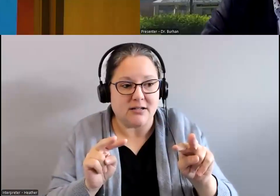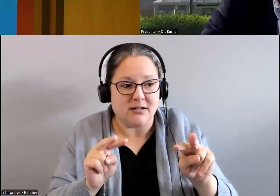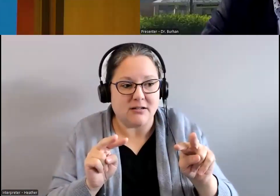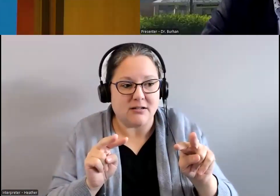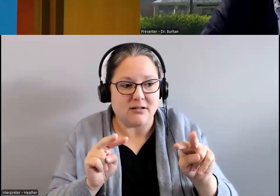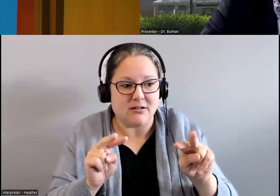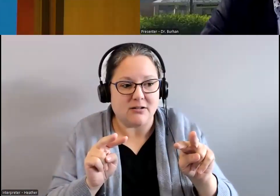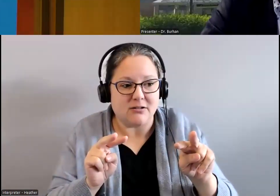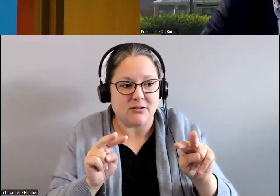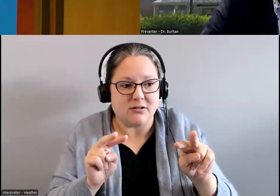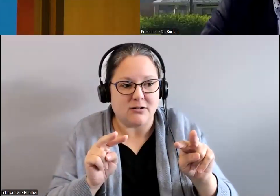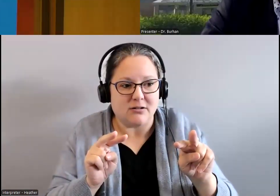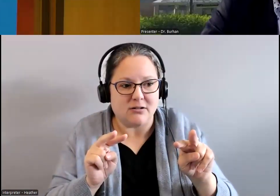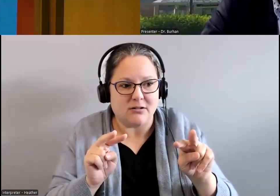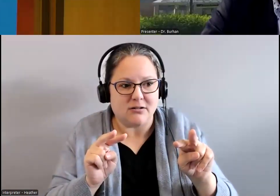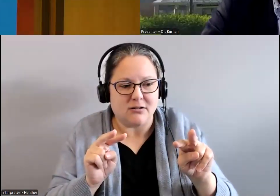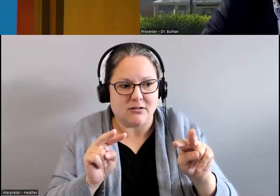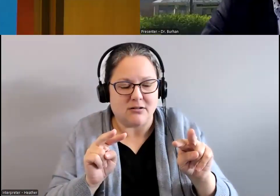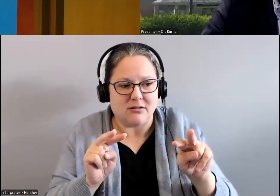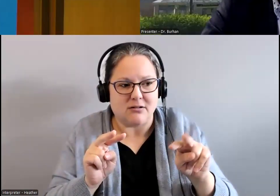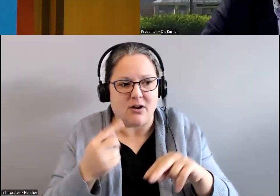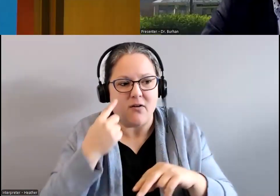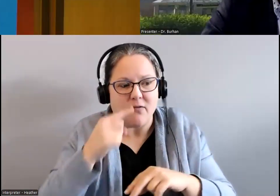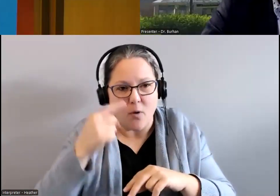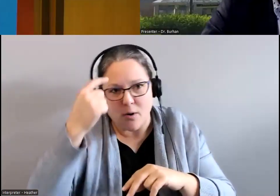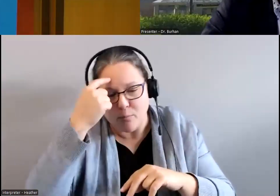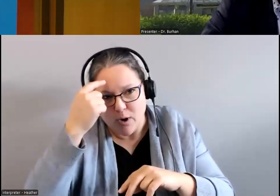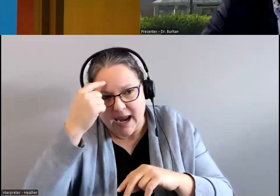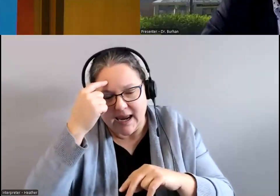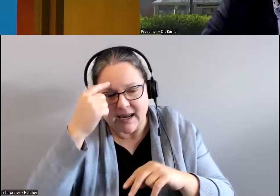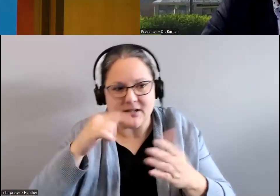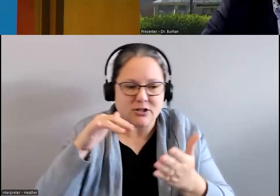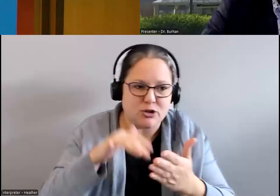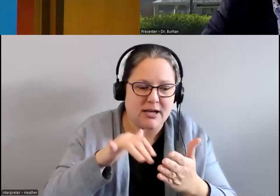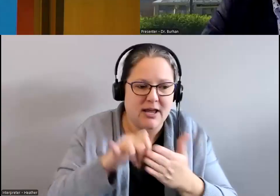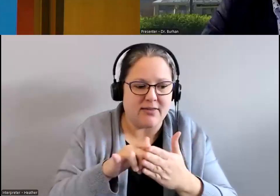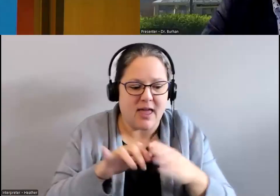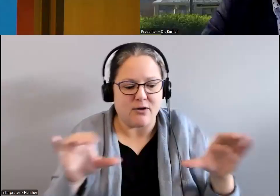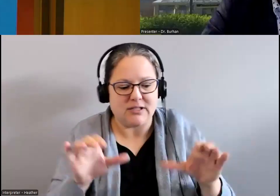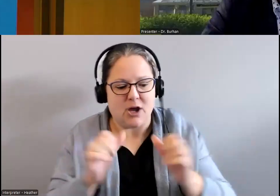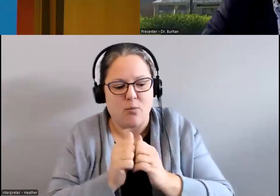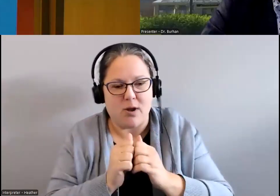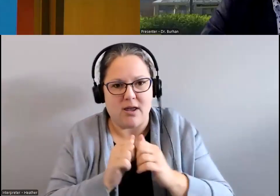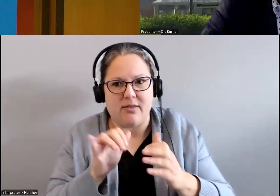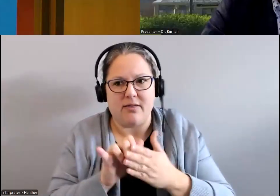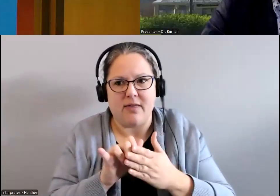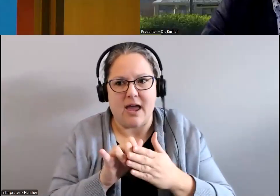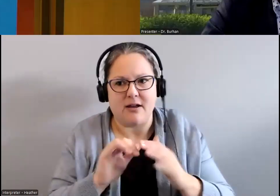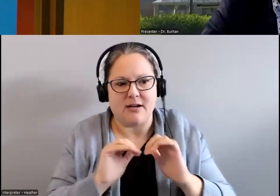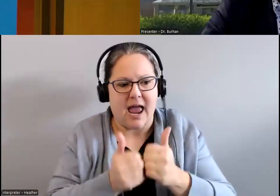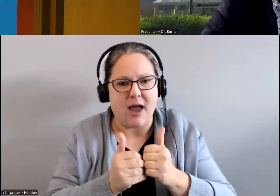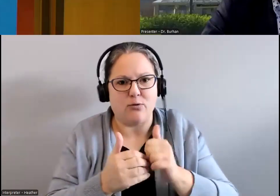from the gait and brain study and the synergic study that we conducted with Dr. Montero Odaso to look